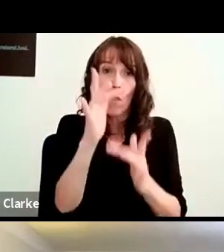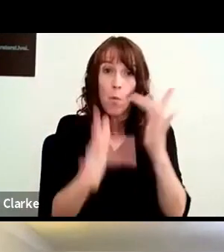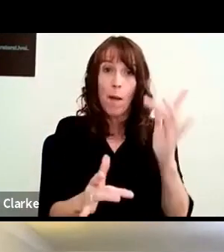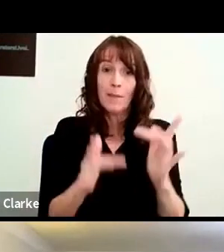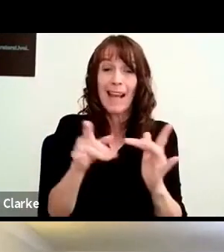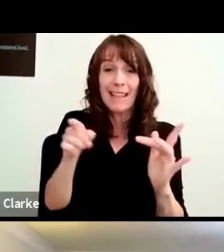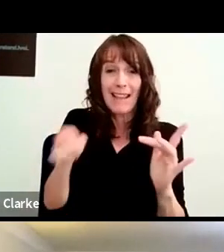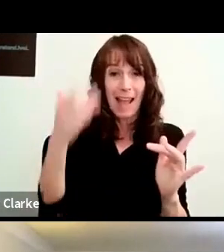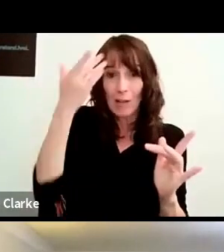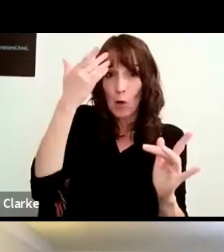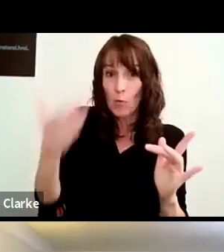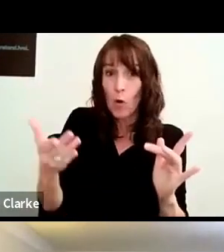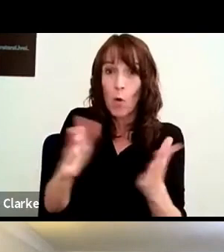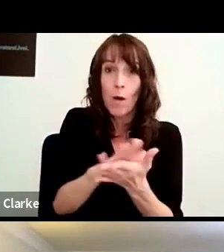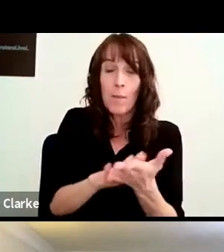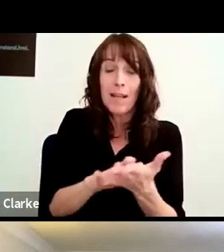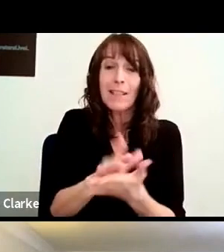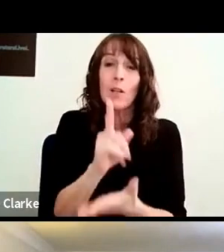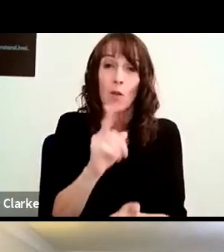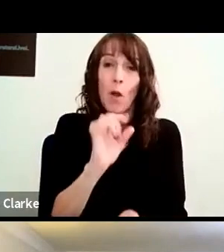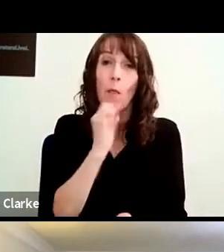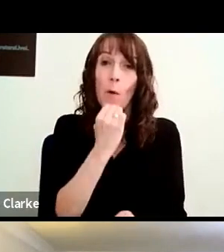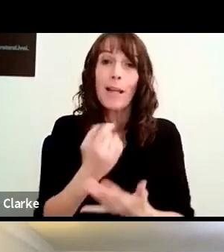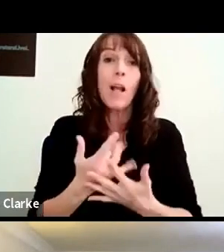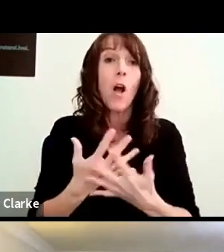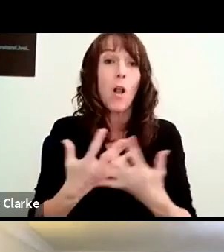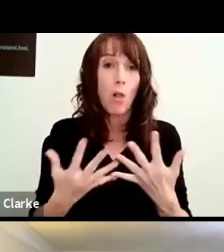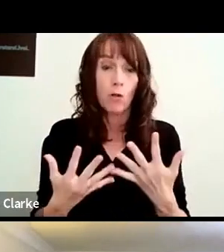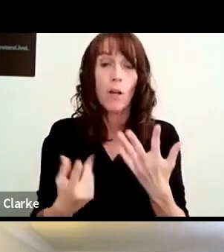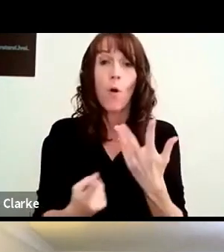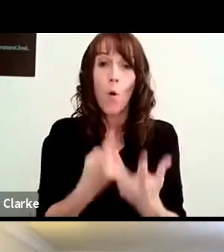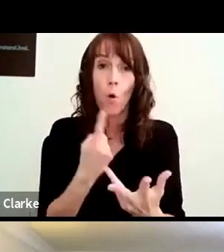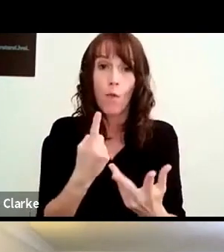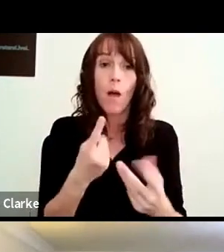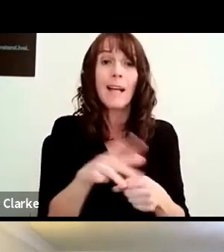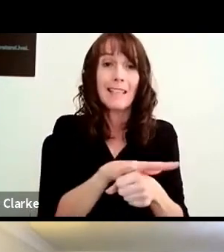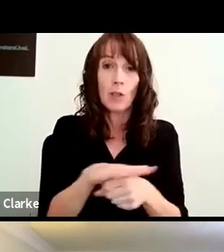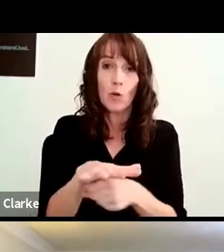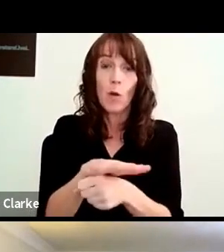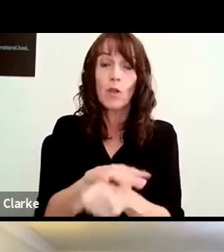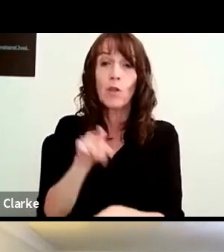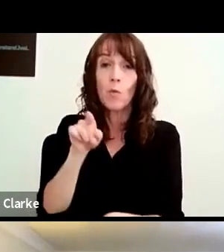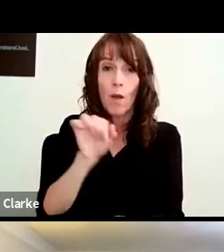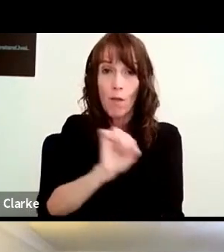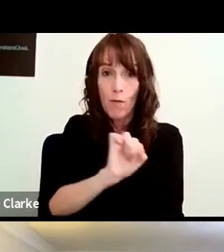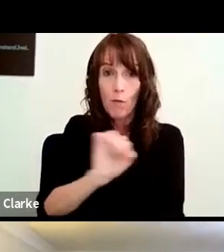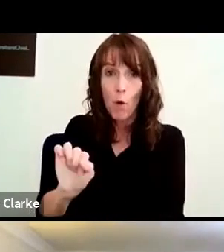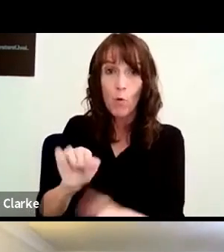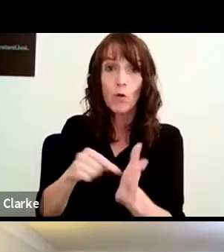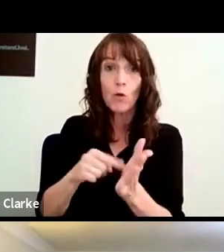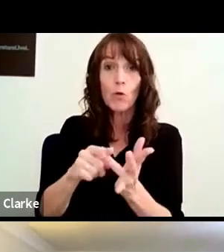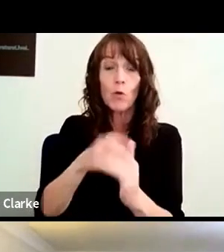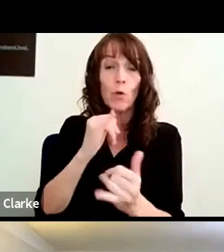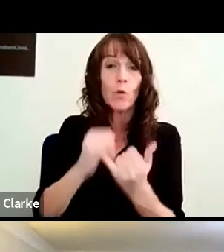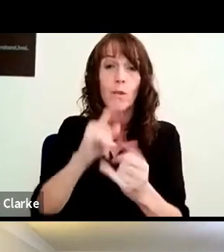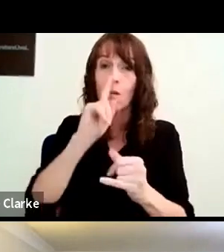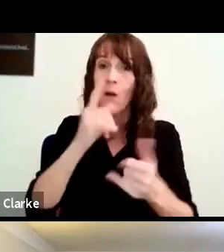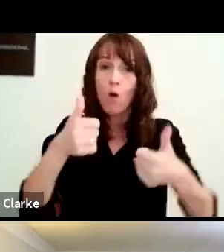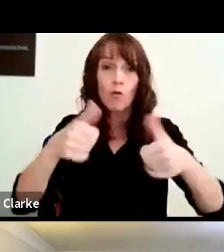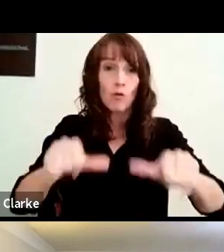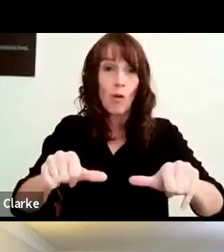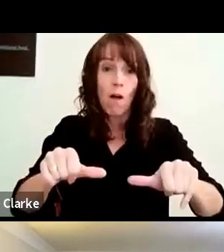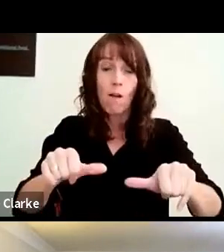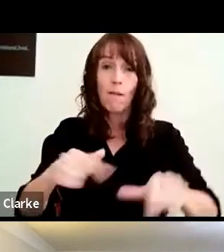mean. So there's going to be a lot of other situations where those tools are not going to be able to solve a